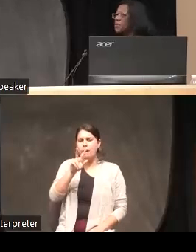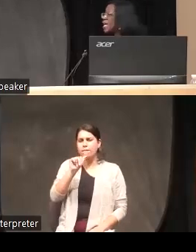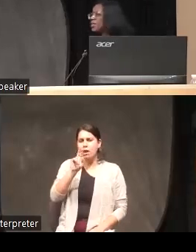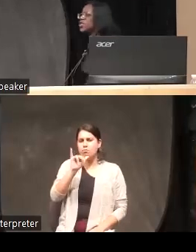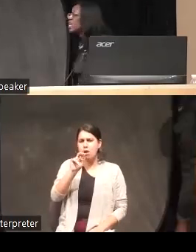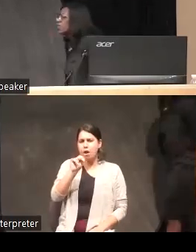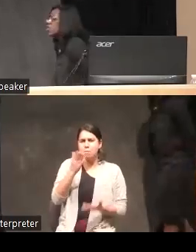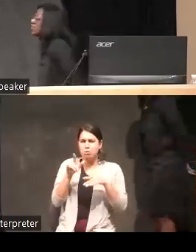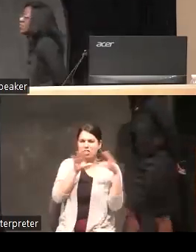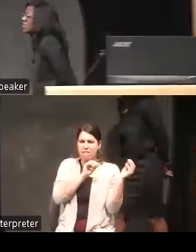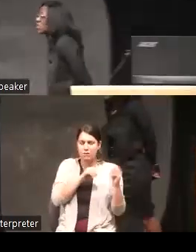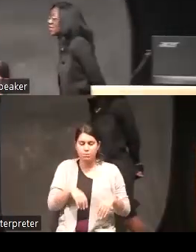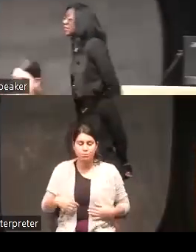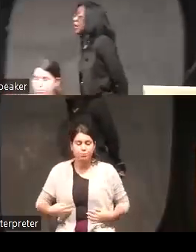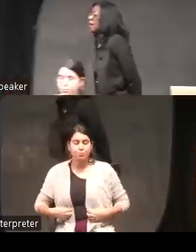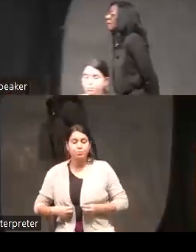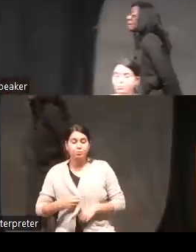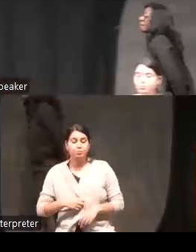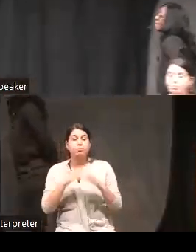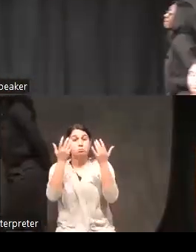physician perceptions, you take surveys of physicians